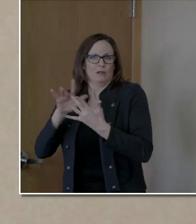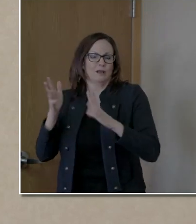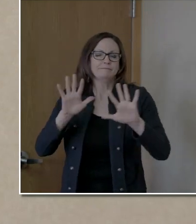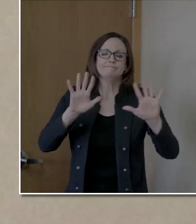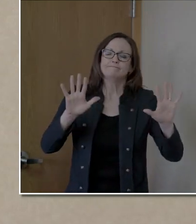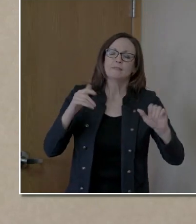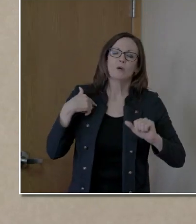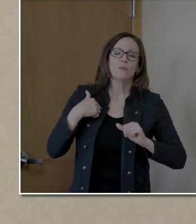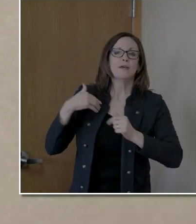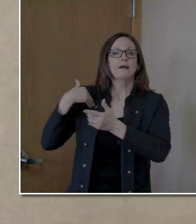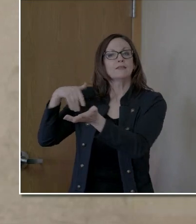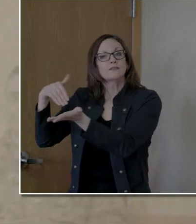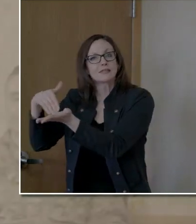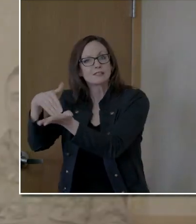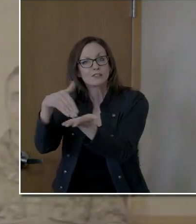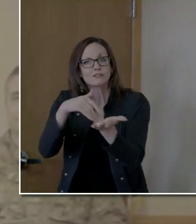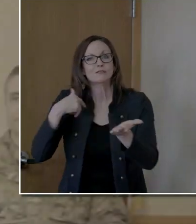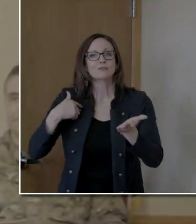didn't.